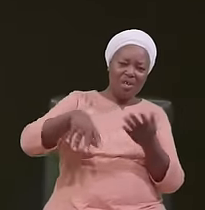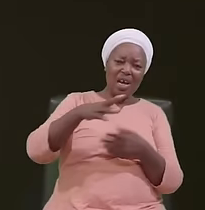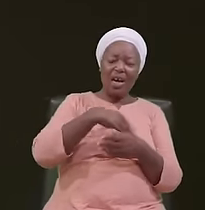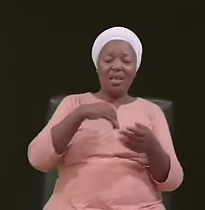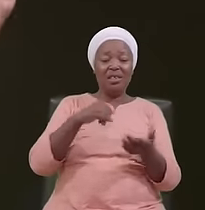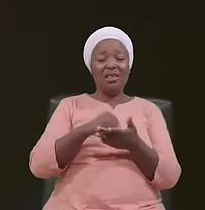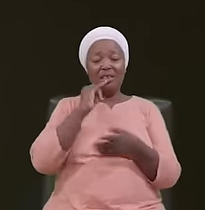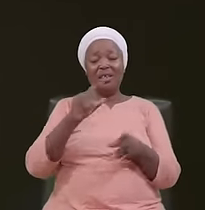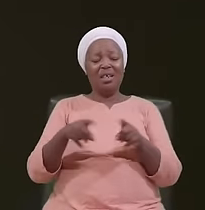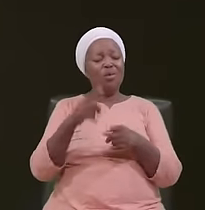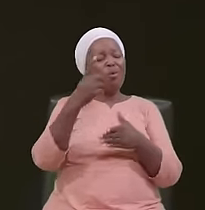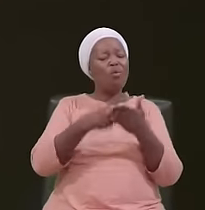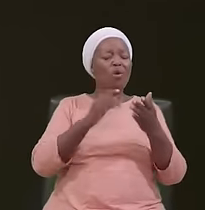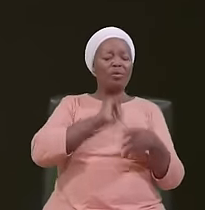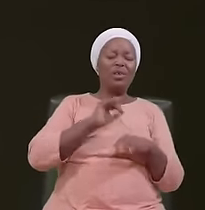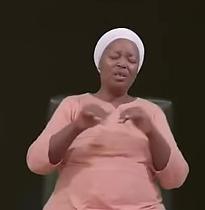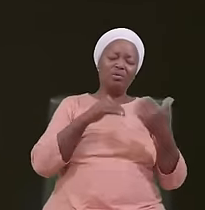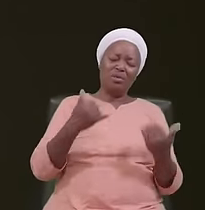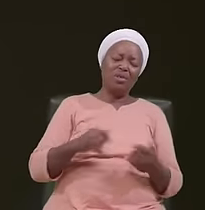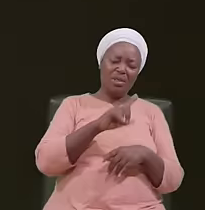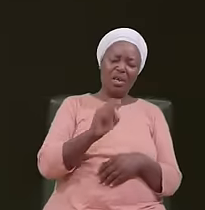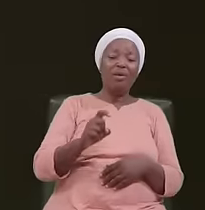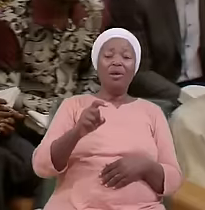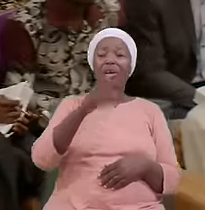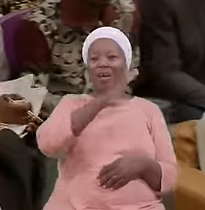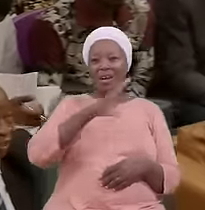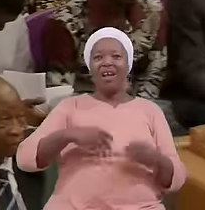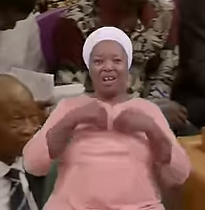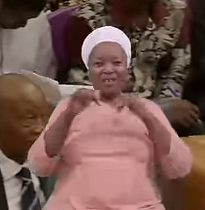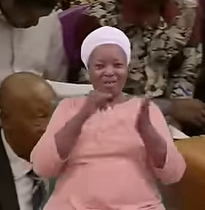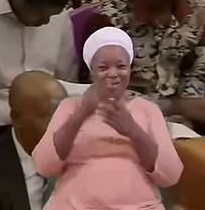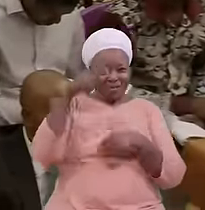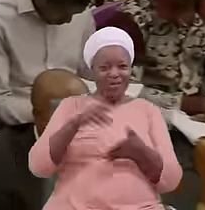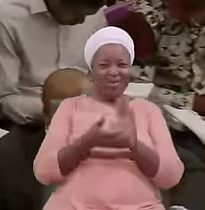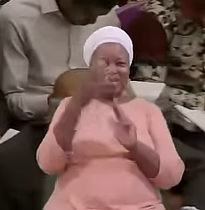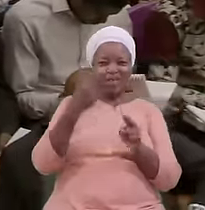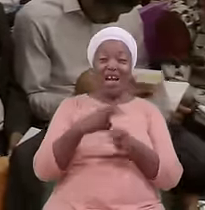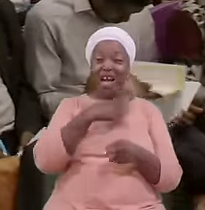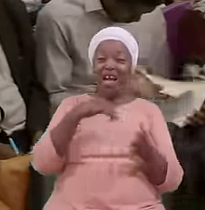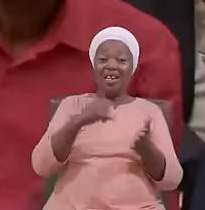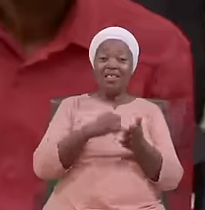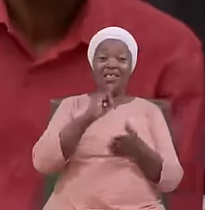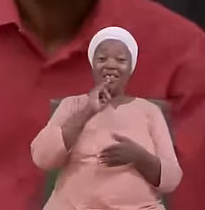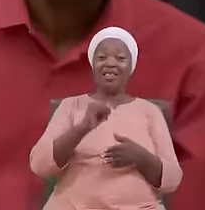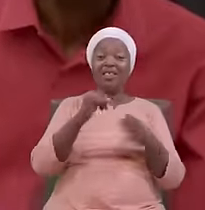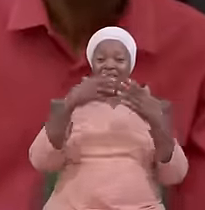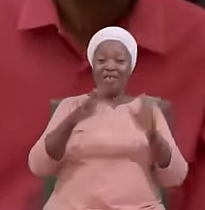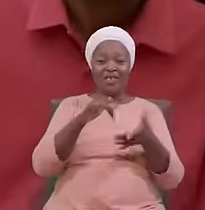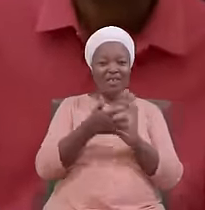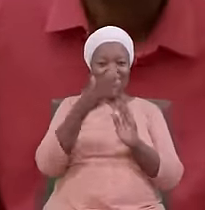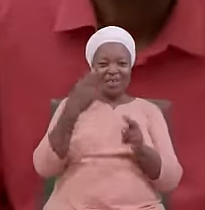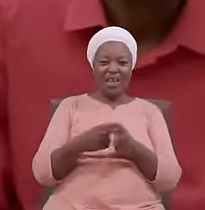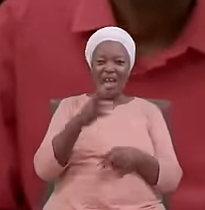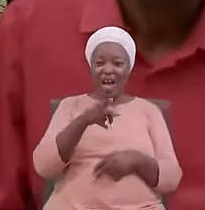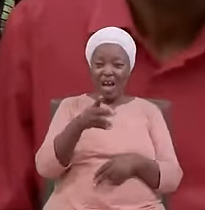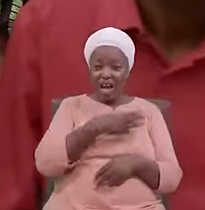to do now? Christ has done it. It is done. And you